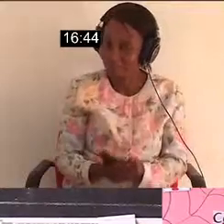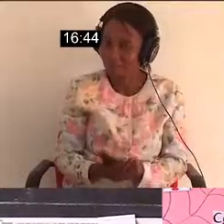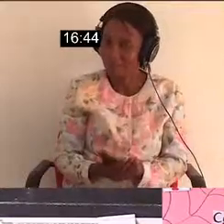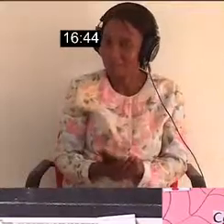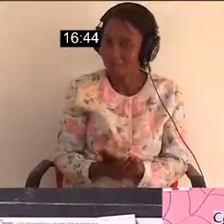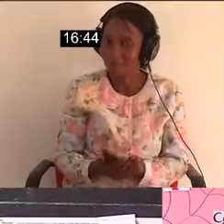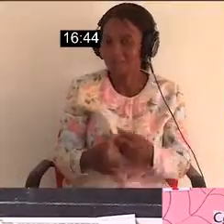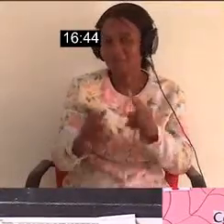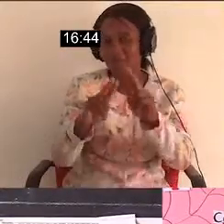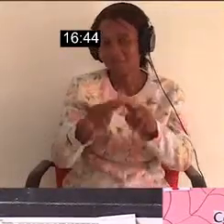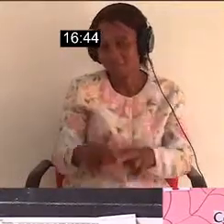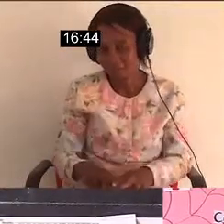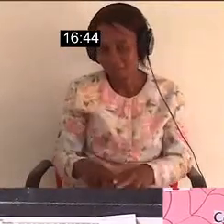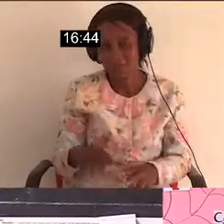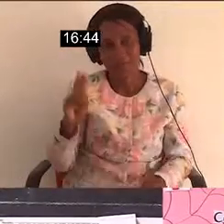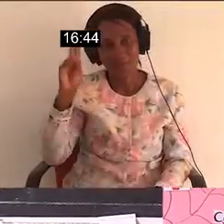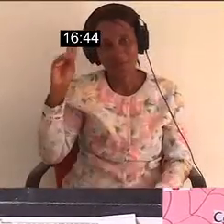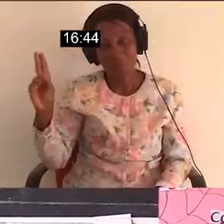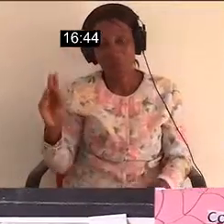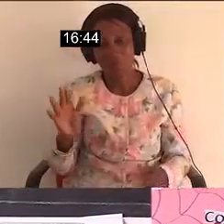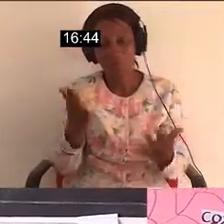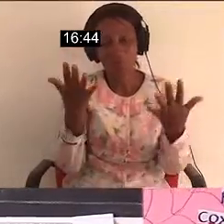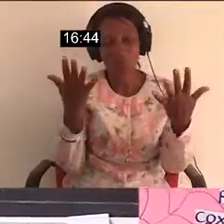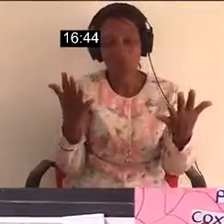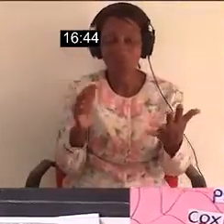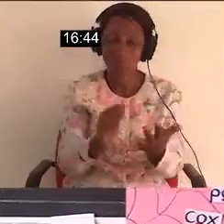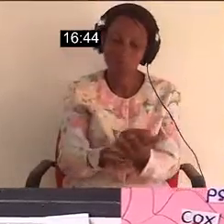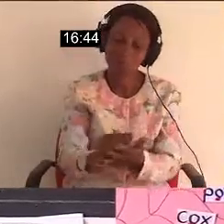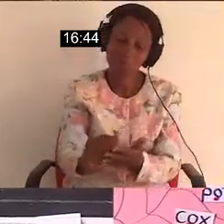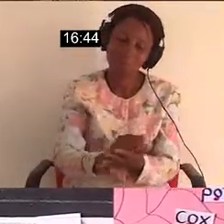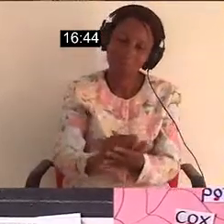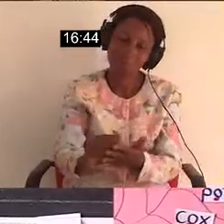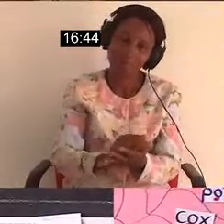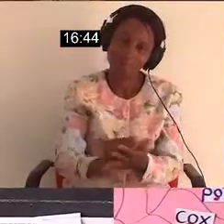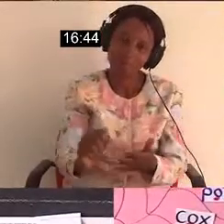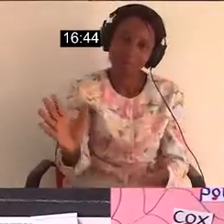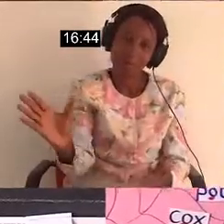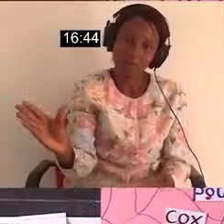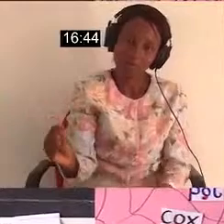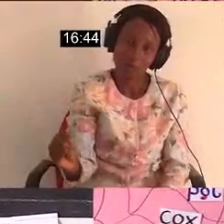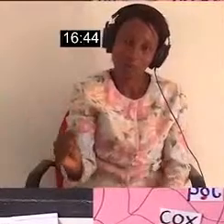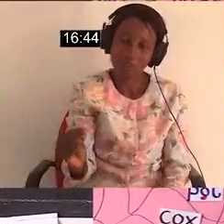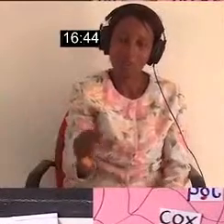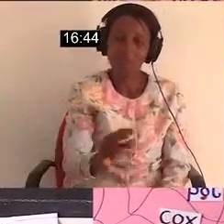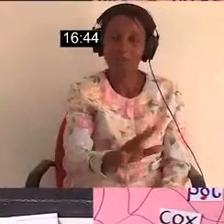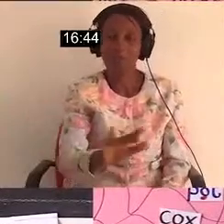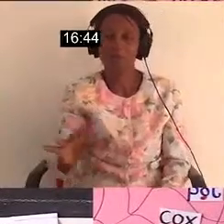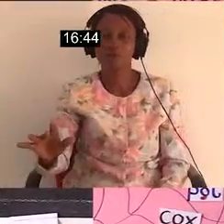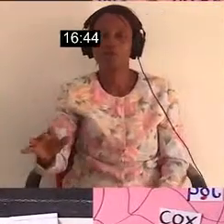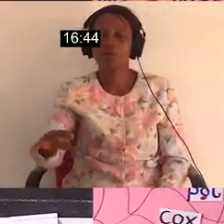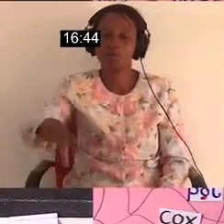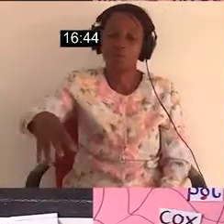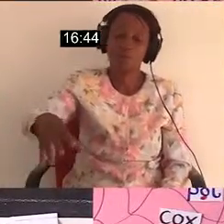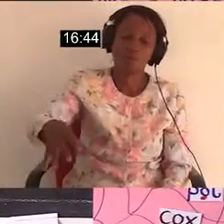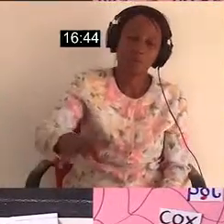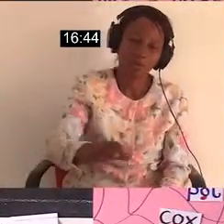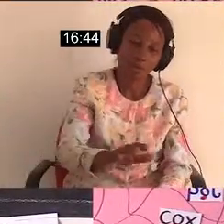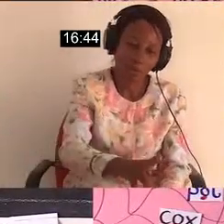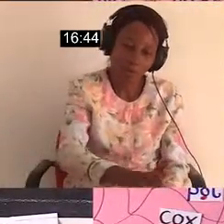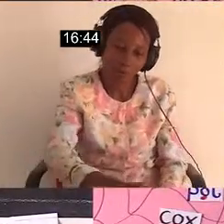Please stay at home, wash your hands with soap and running